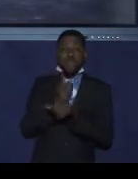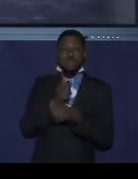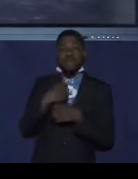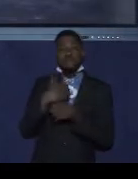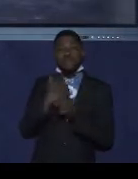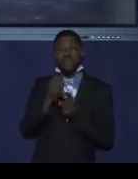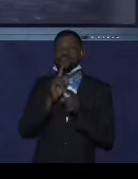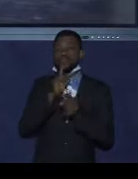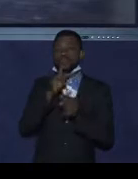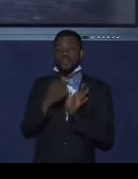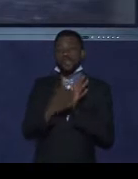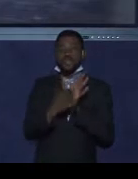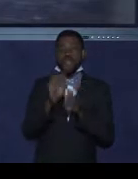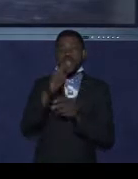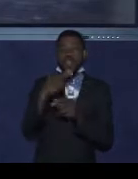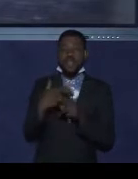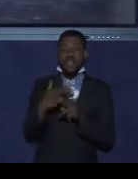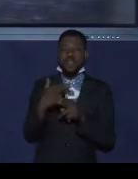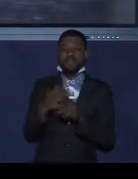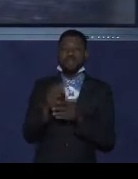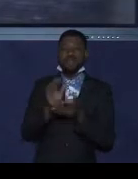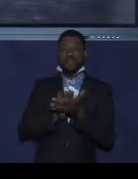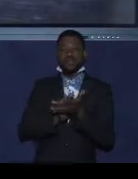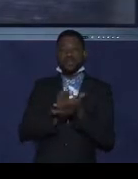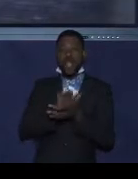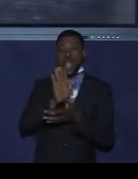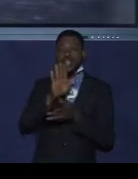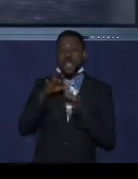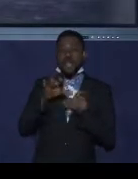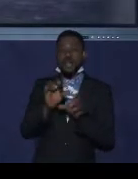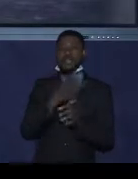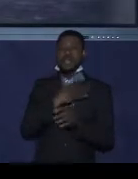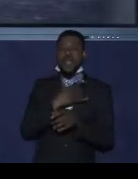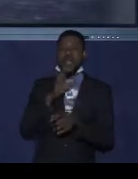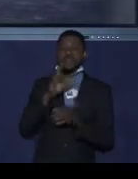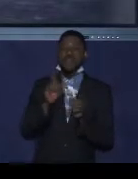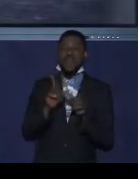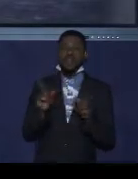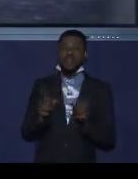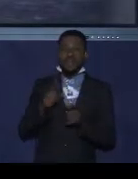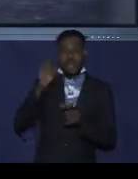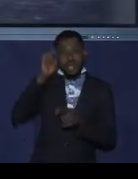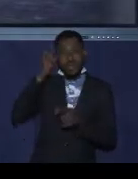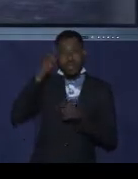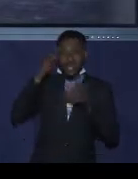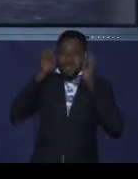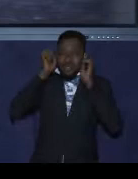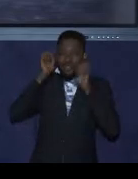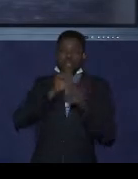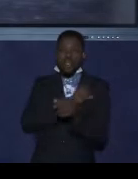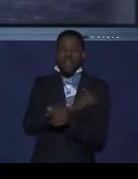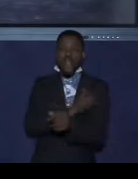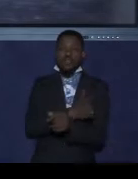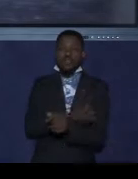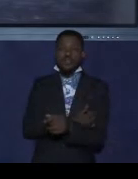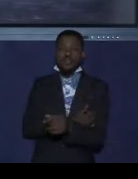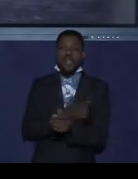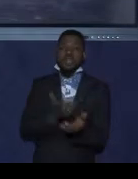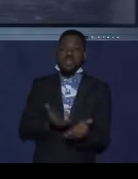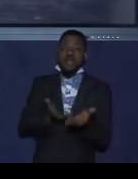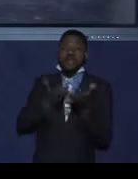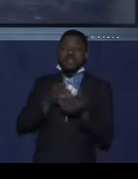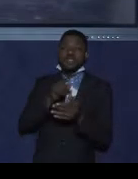your assignment, please make sure you indicate your name, your school, your class, and your local government education